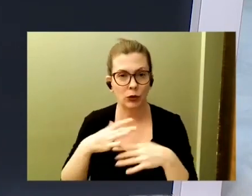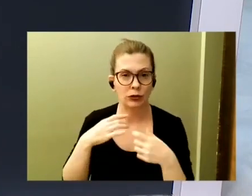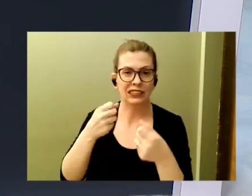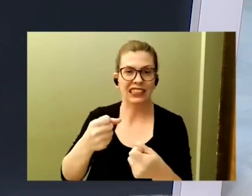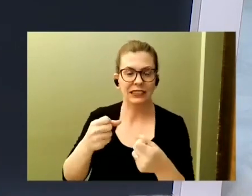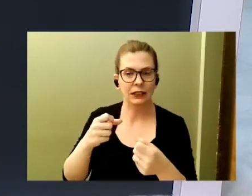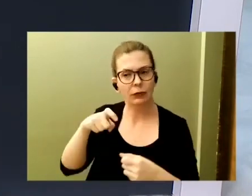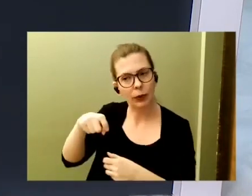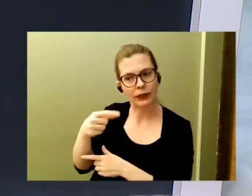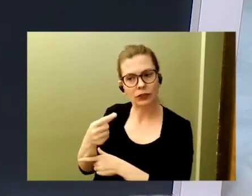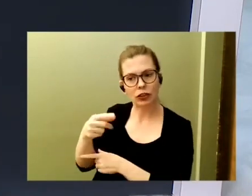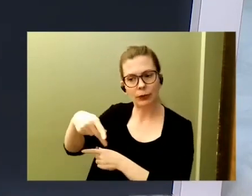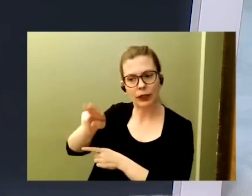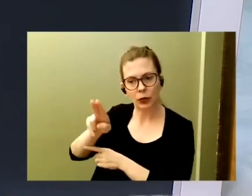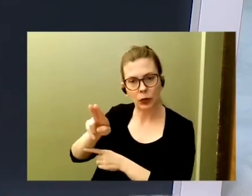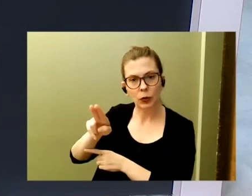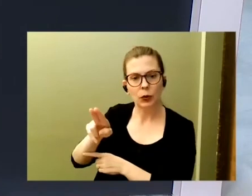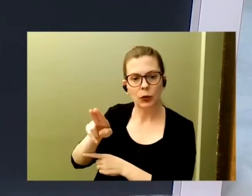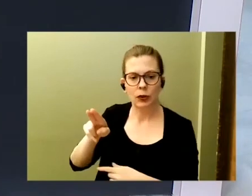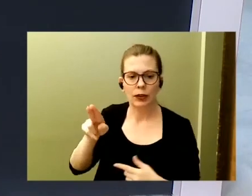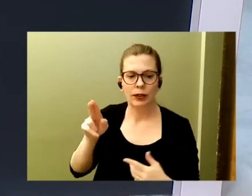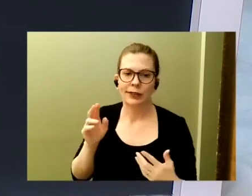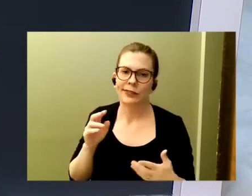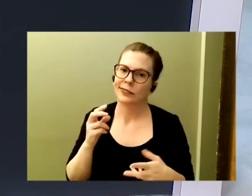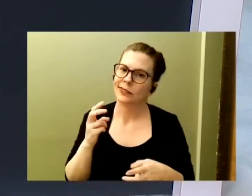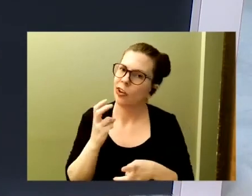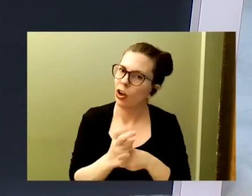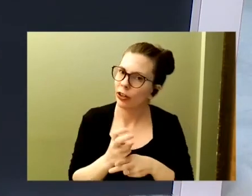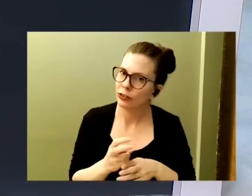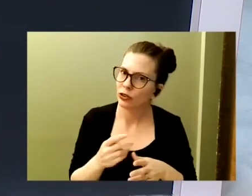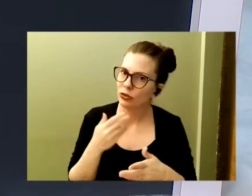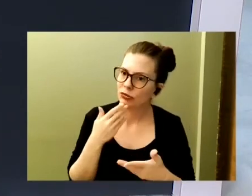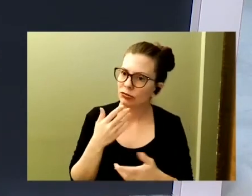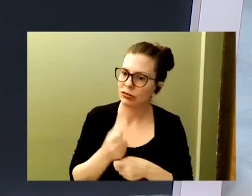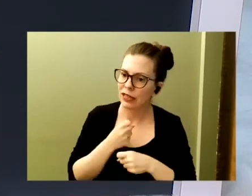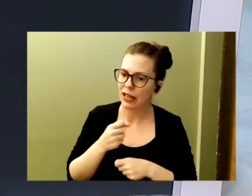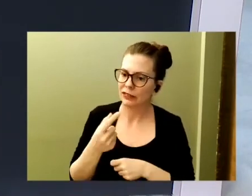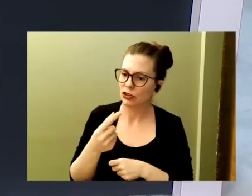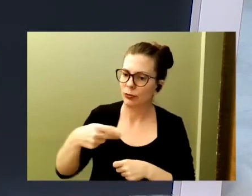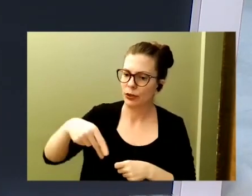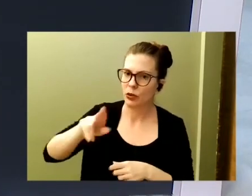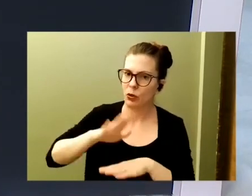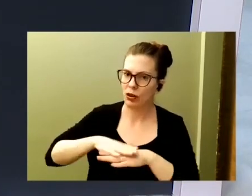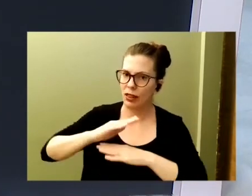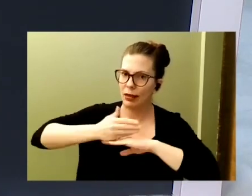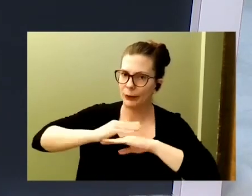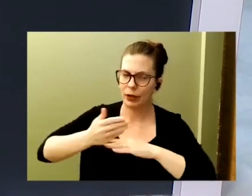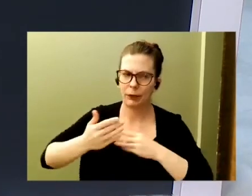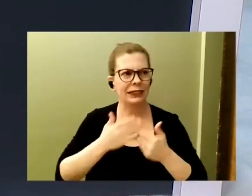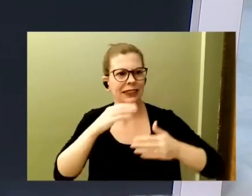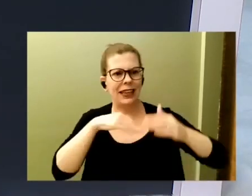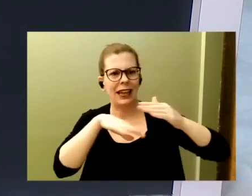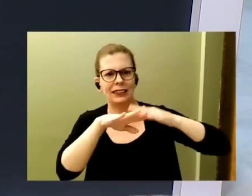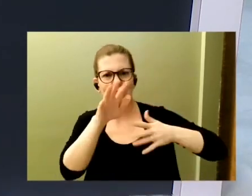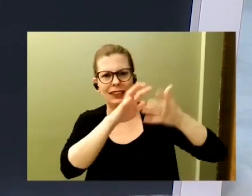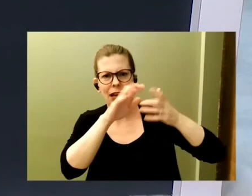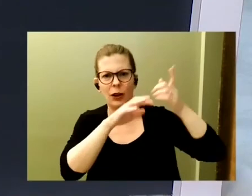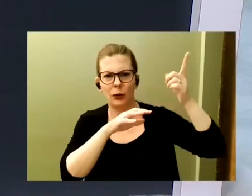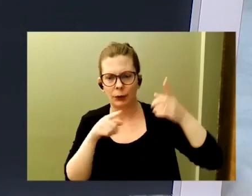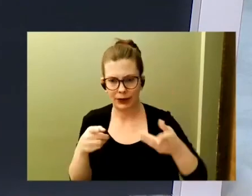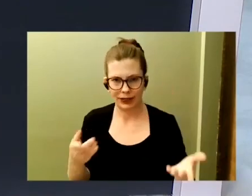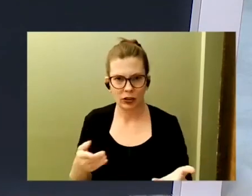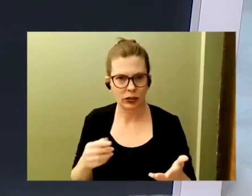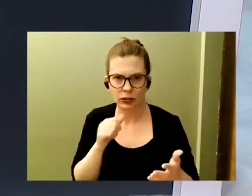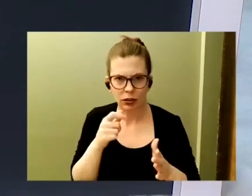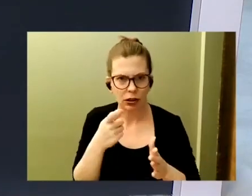And it's hard to get a GPU on a laptop, and it's easy to access it in the cloud. But in this case, you're getting it for free. So it's